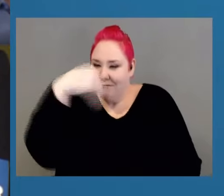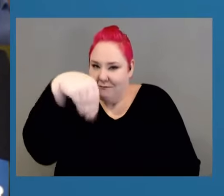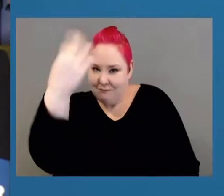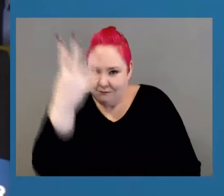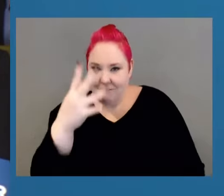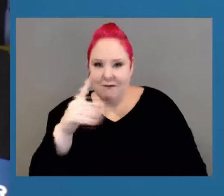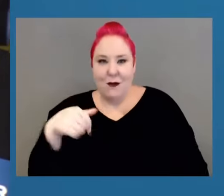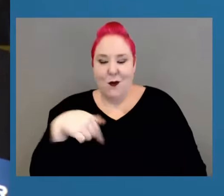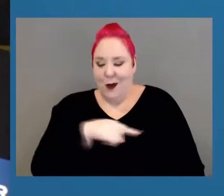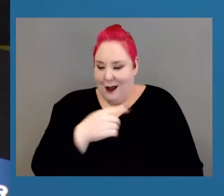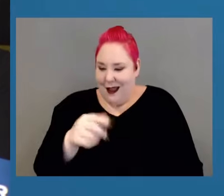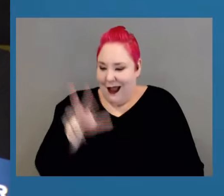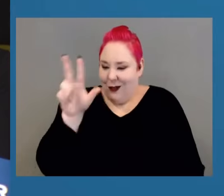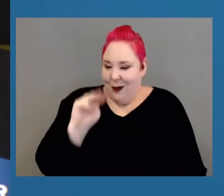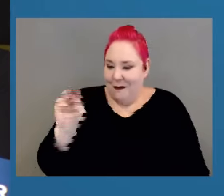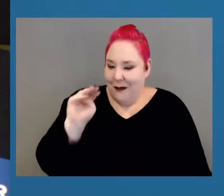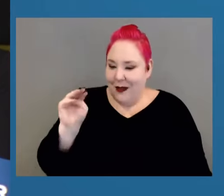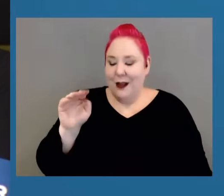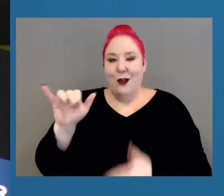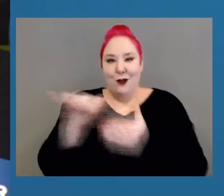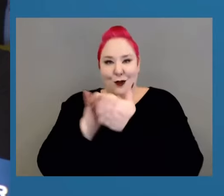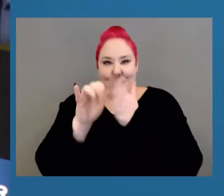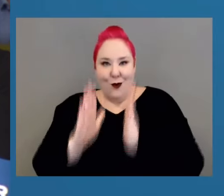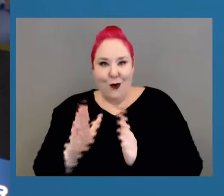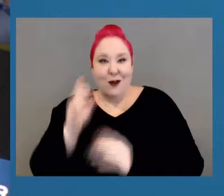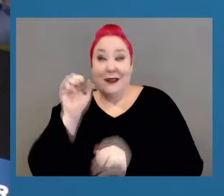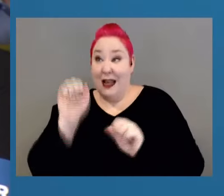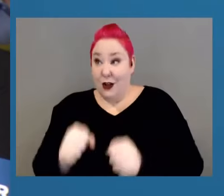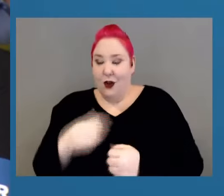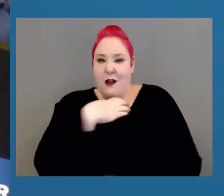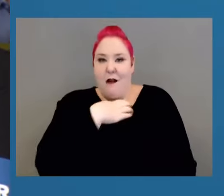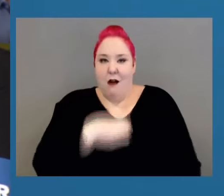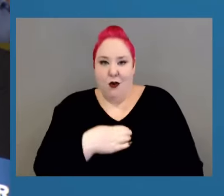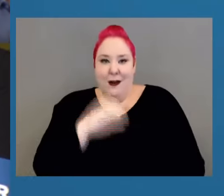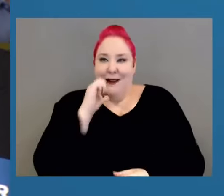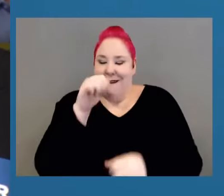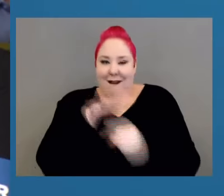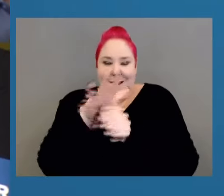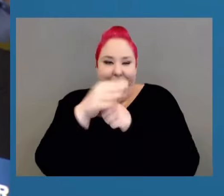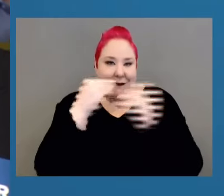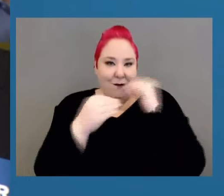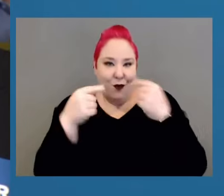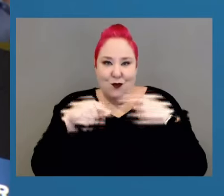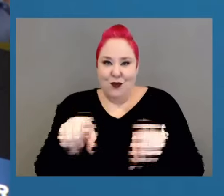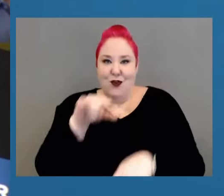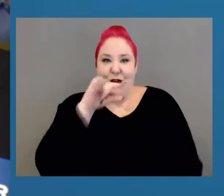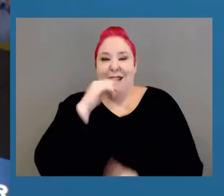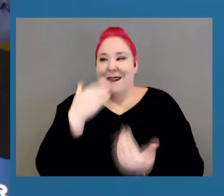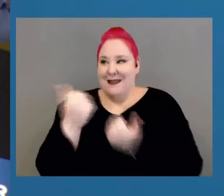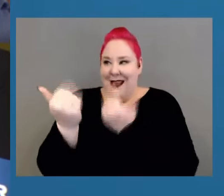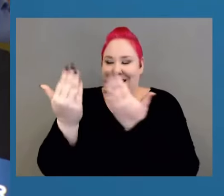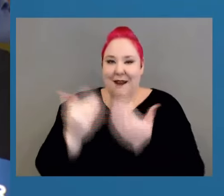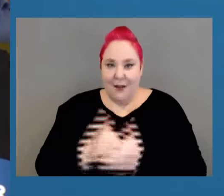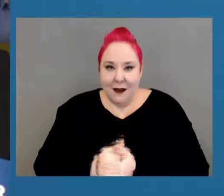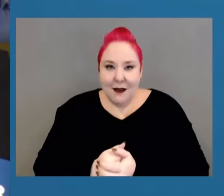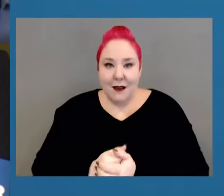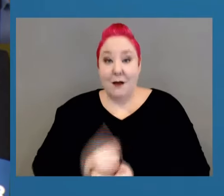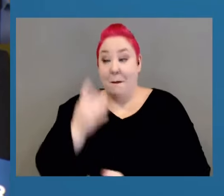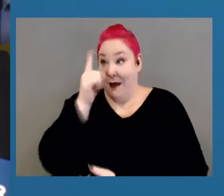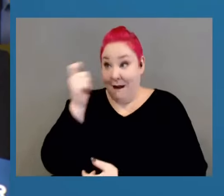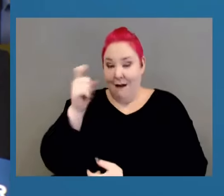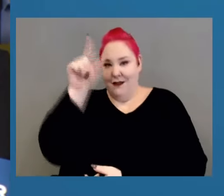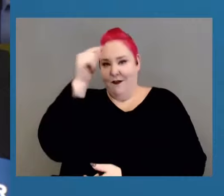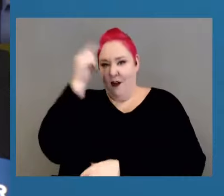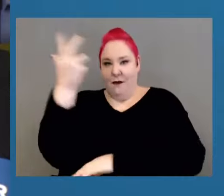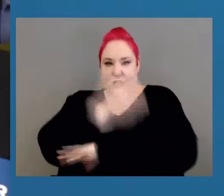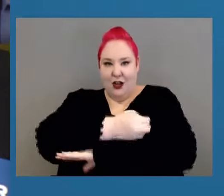million New Yorkers who could go hungry during the month of Thanksgiving. I mean, 3 million New Yorkers because of the shutdown. That's separate from the